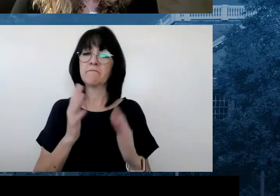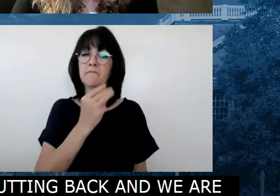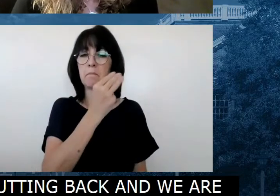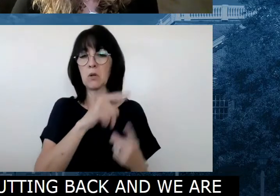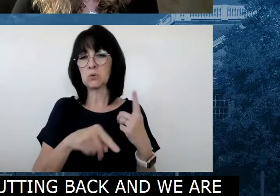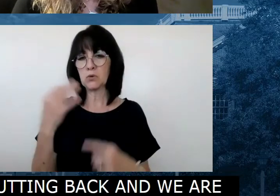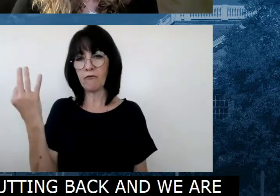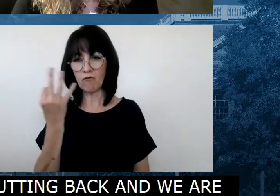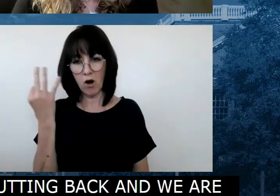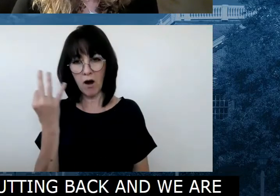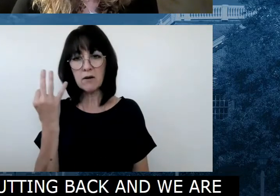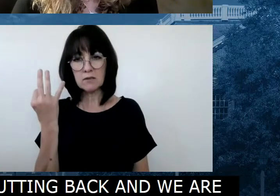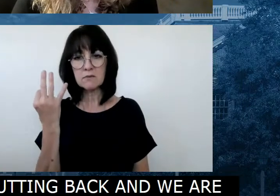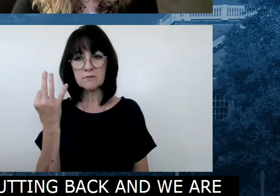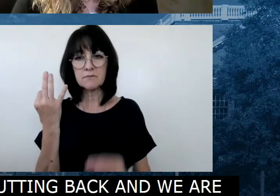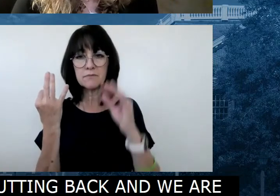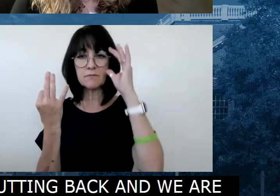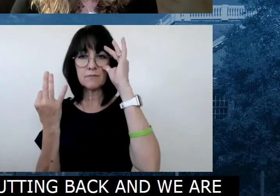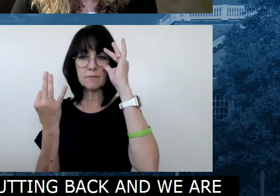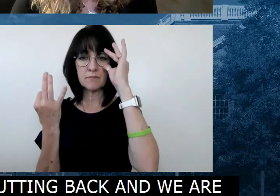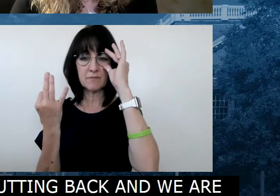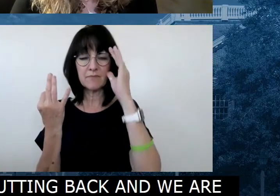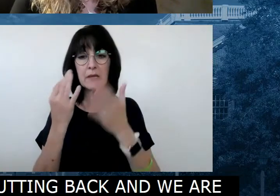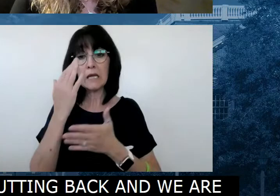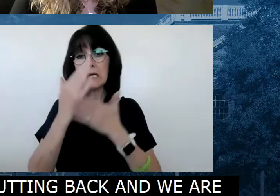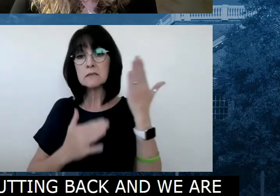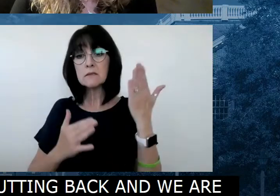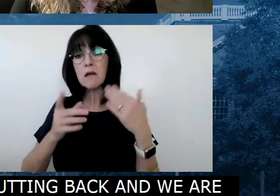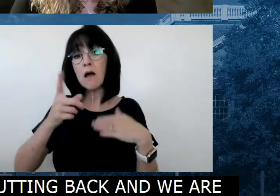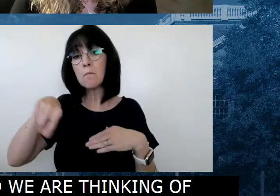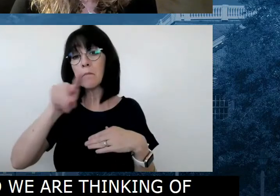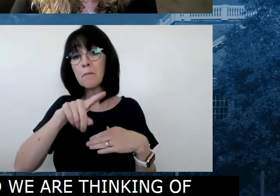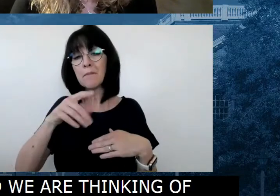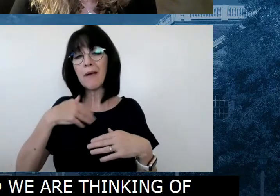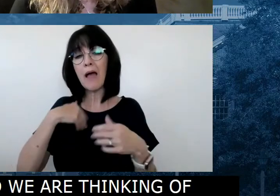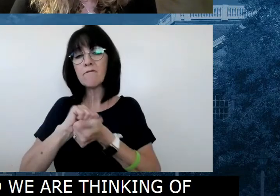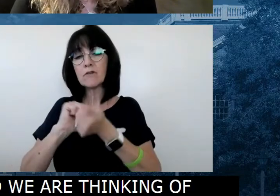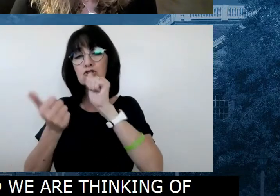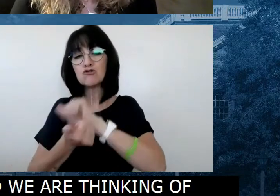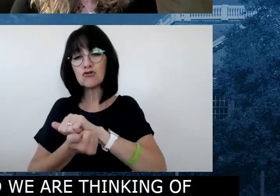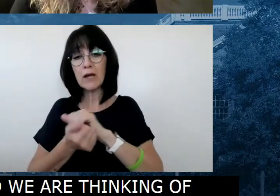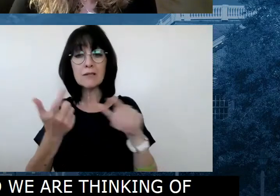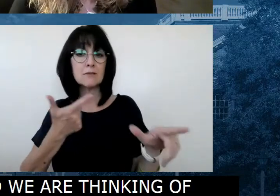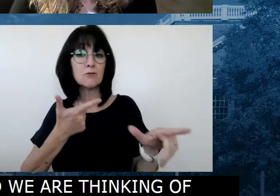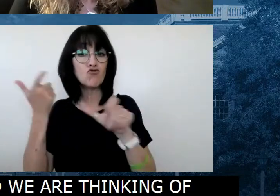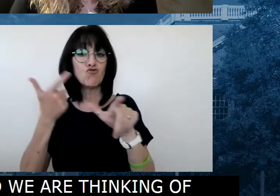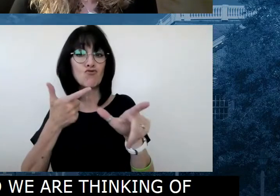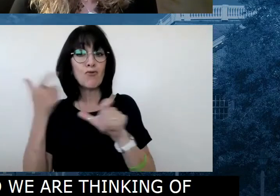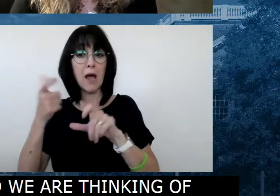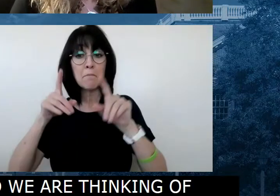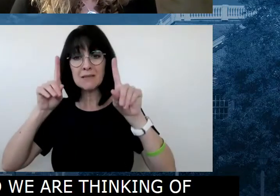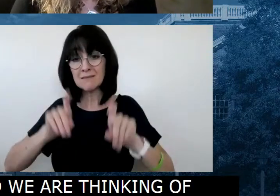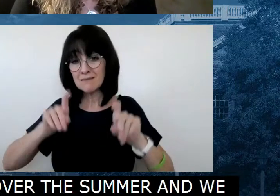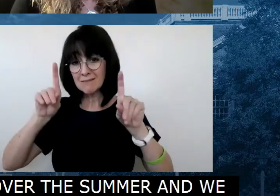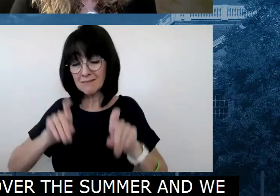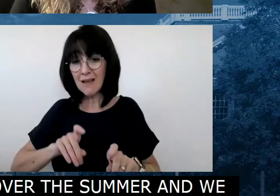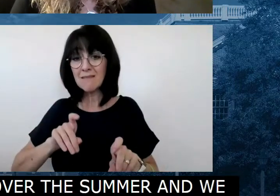And then we're actually looking at like changing some of the rapid testing as well. So we have other options for people. So, it's